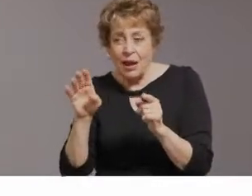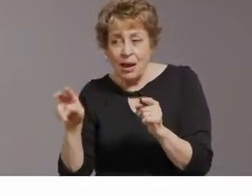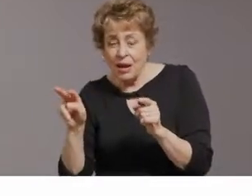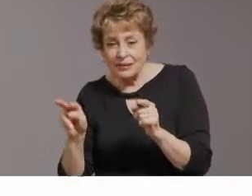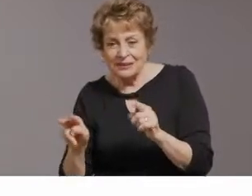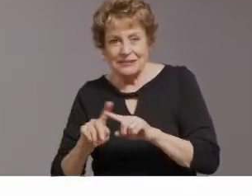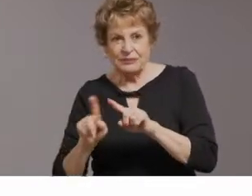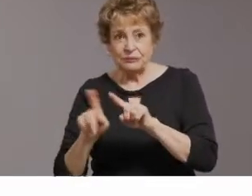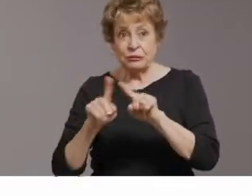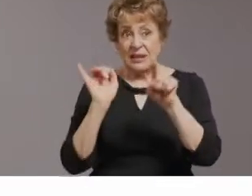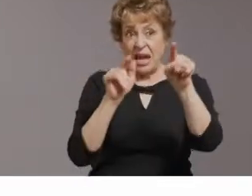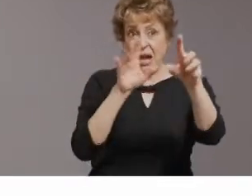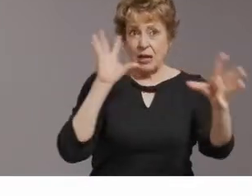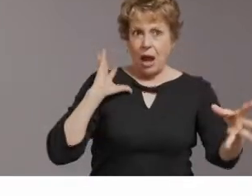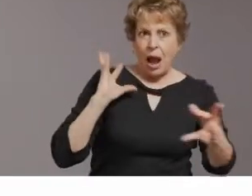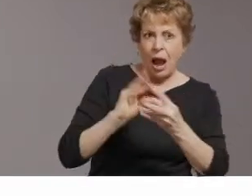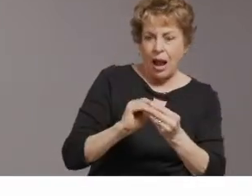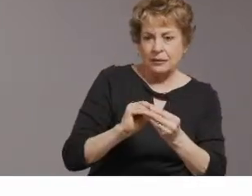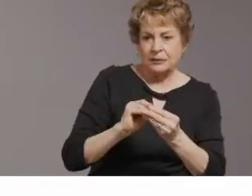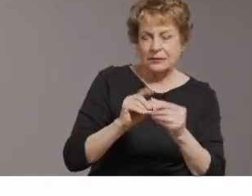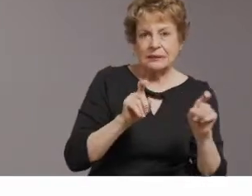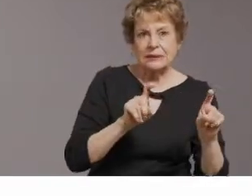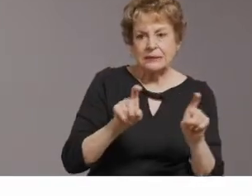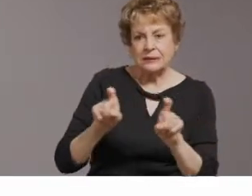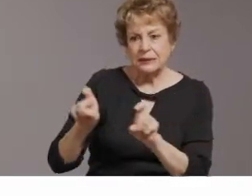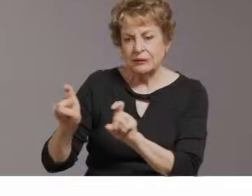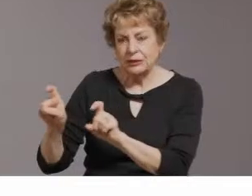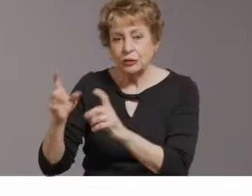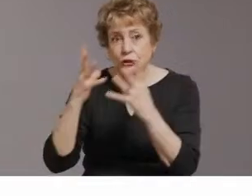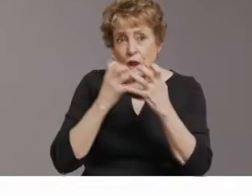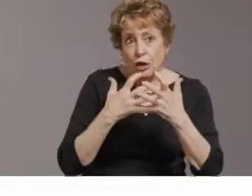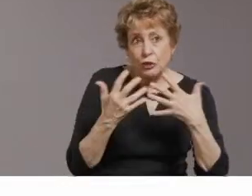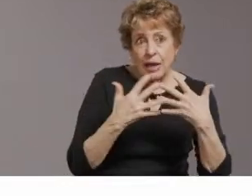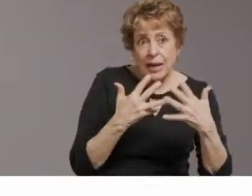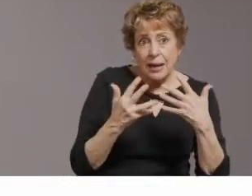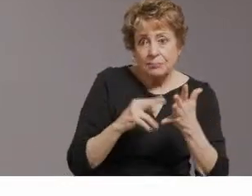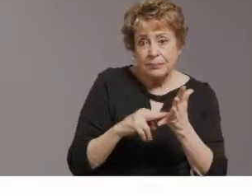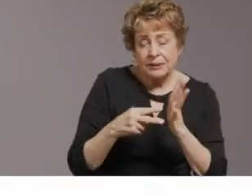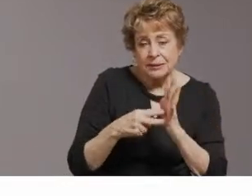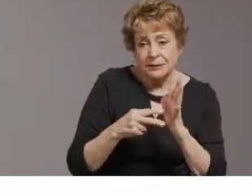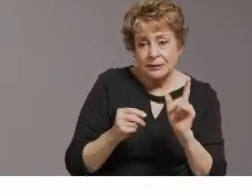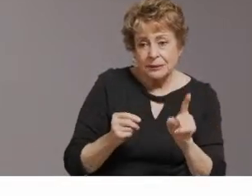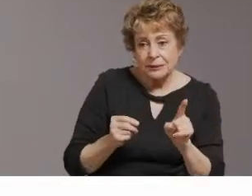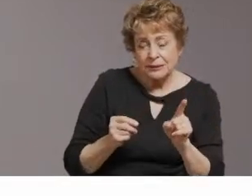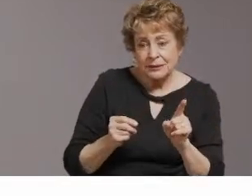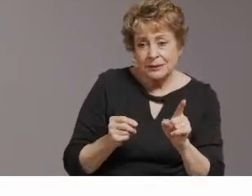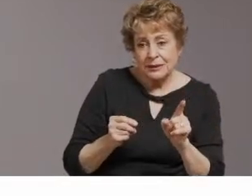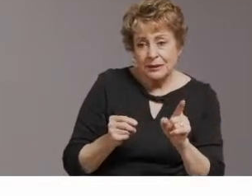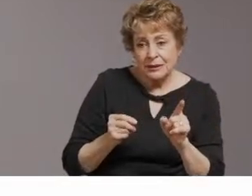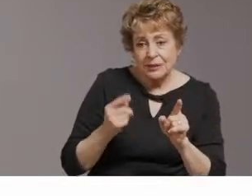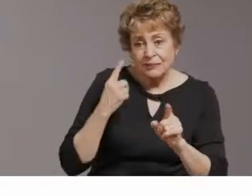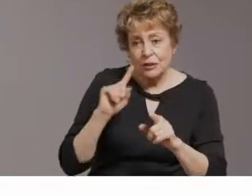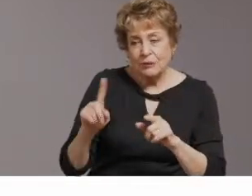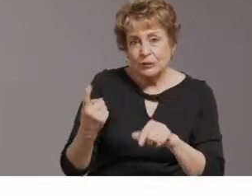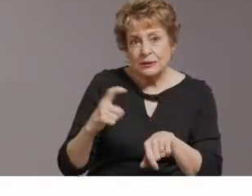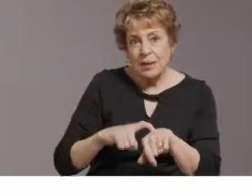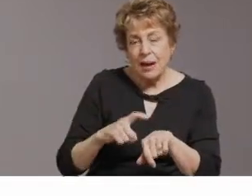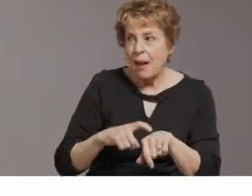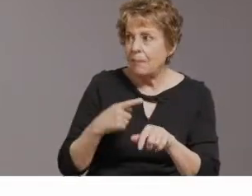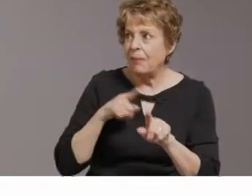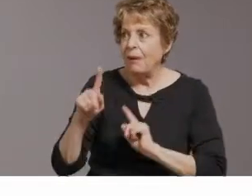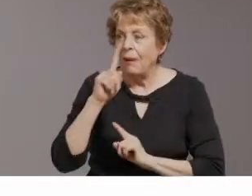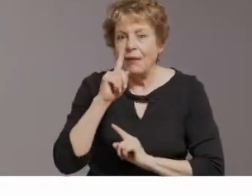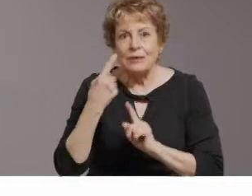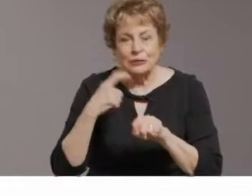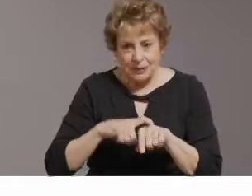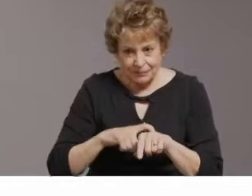are performed. The dark bars are the tests that are performed in unique Arizonans, and the gray bars